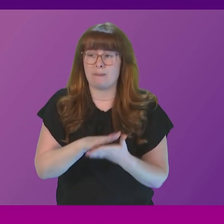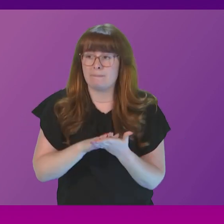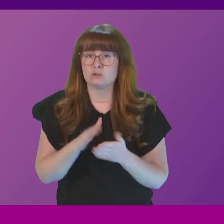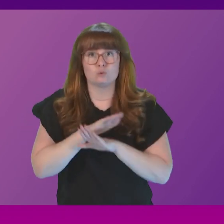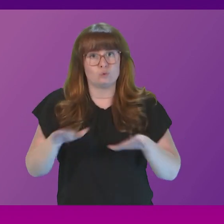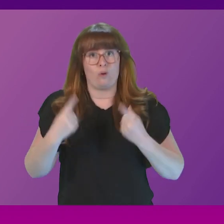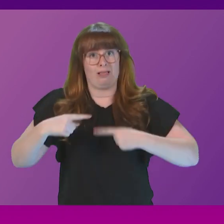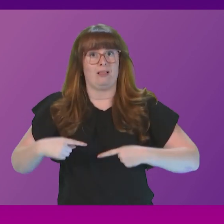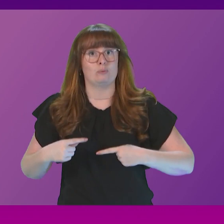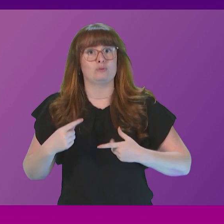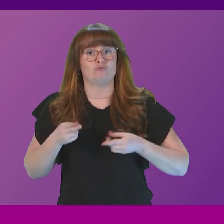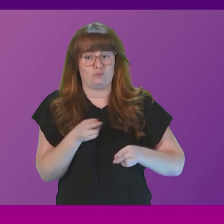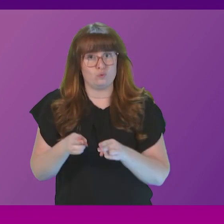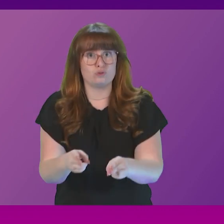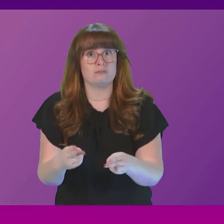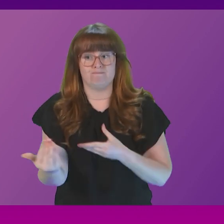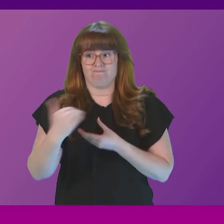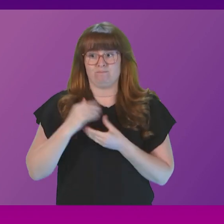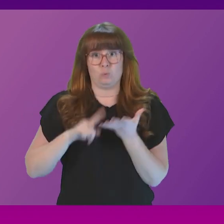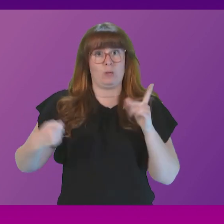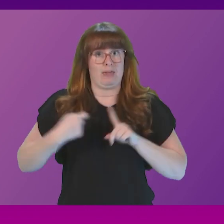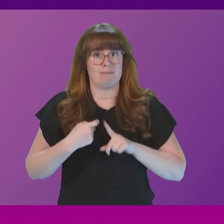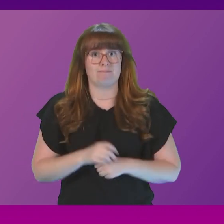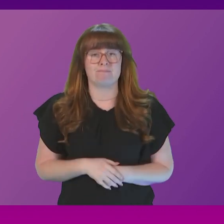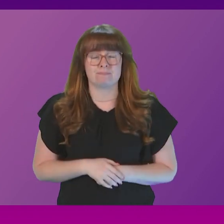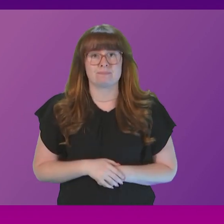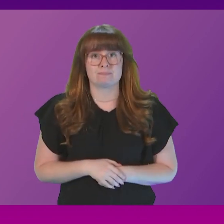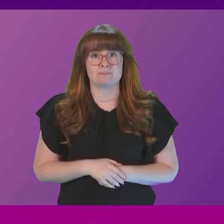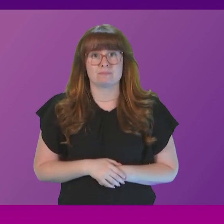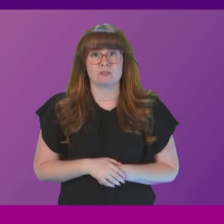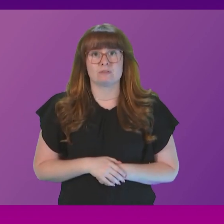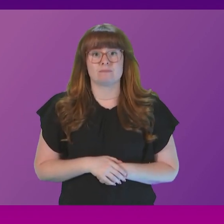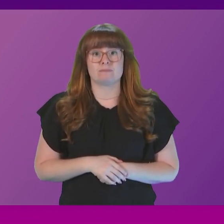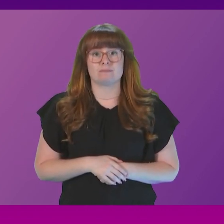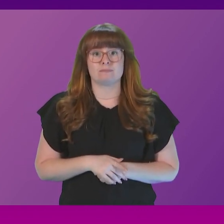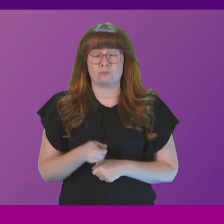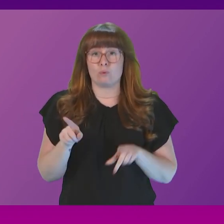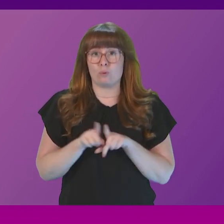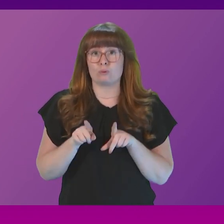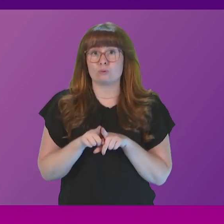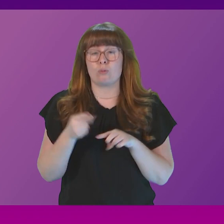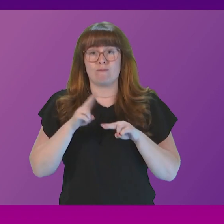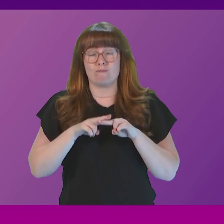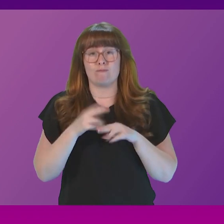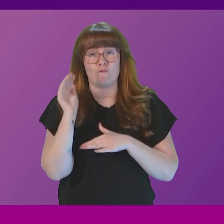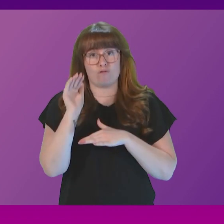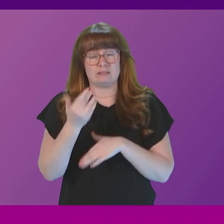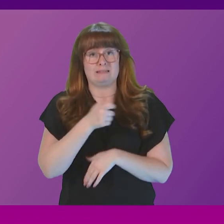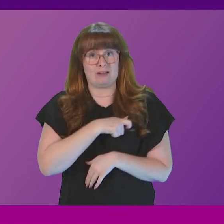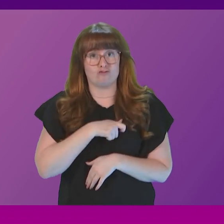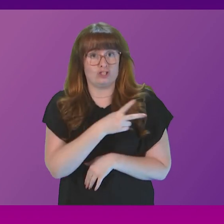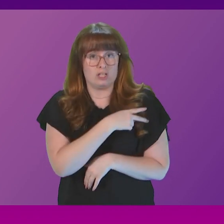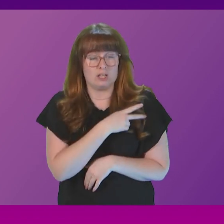illegal routes for migration. Cabinet Secretary for External Affairs has also run to the Foreign Secretary to